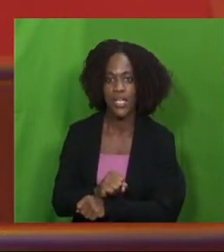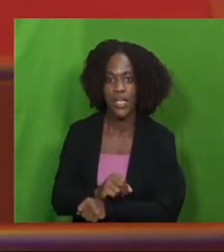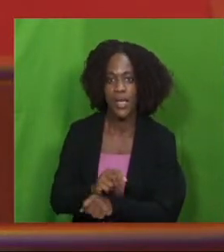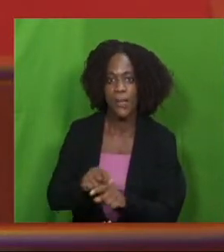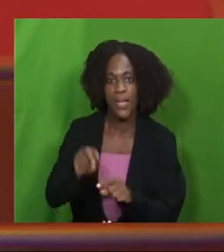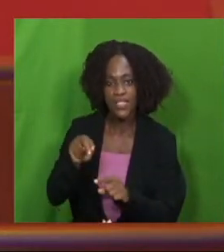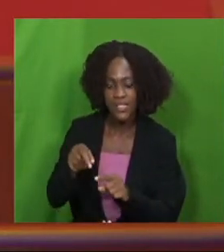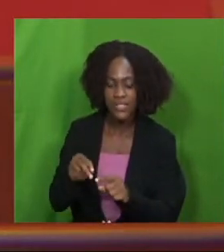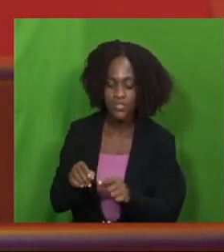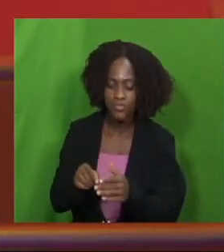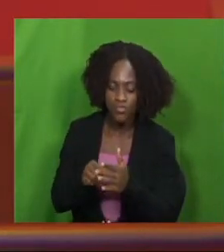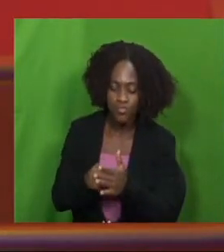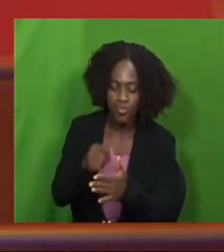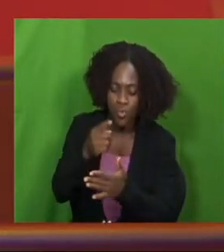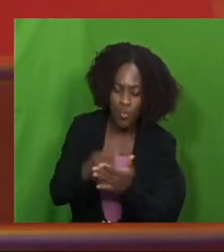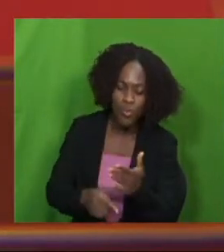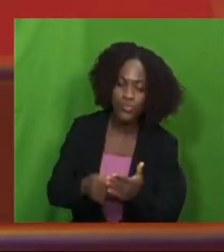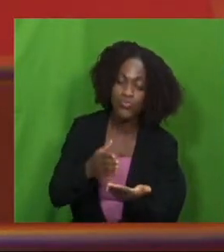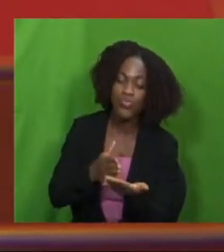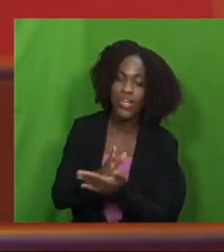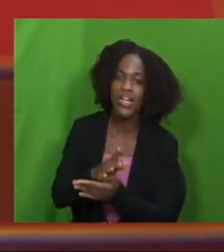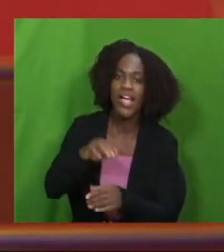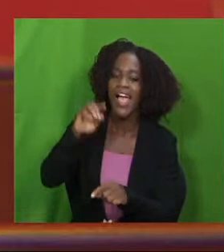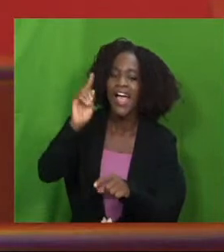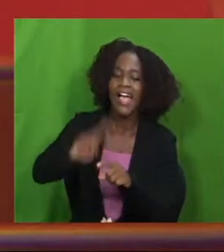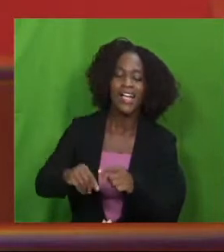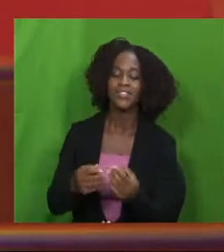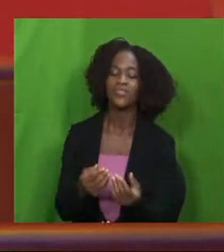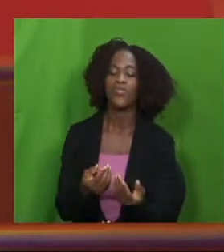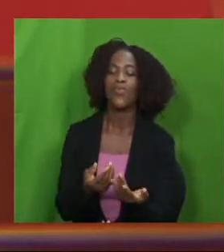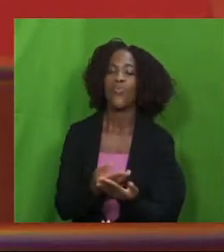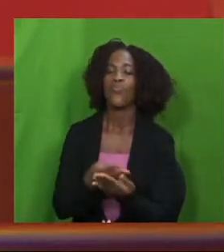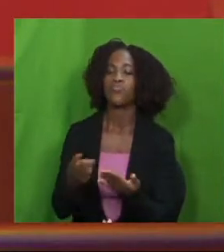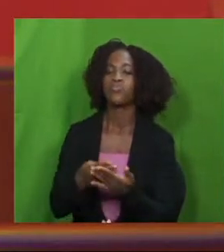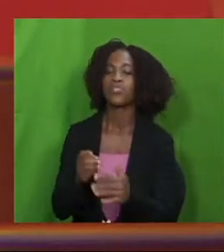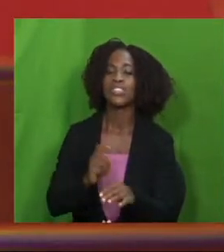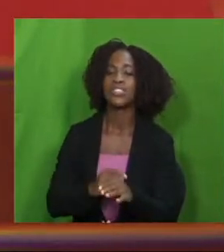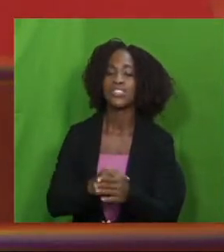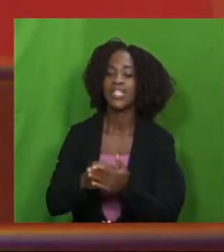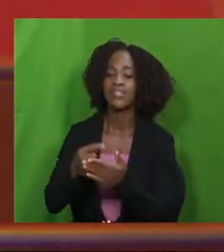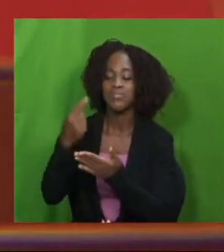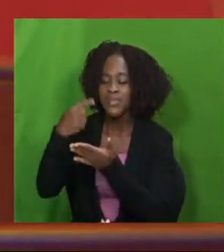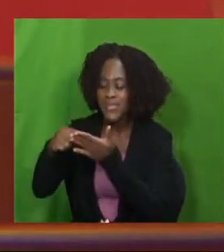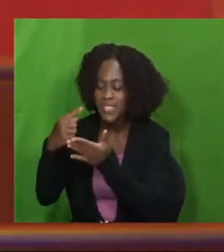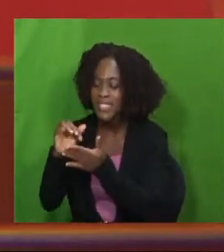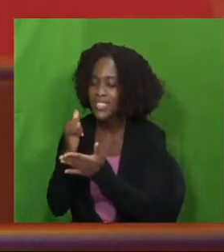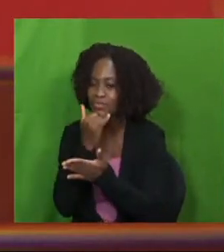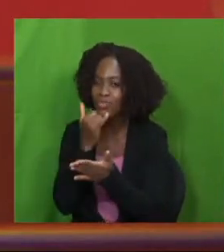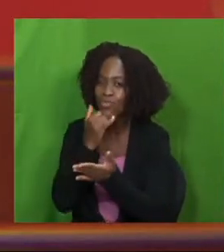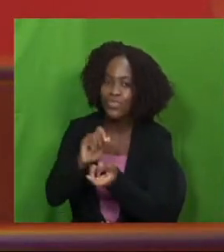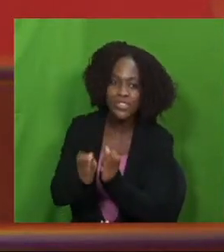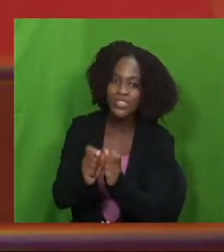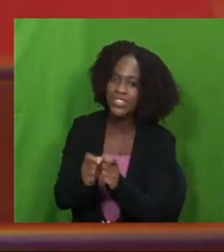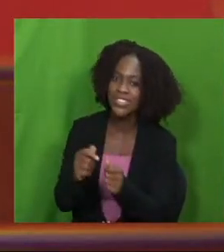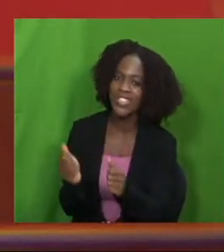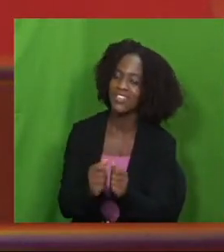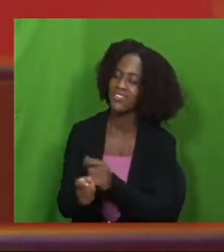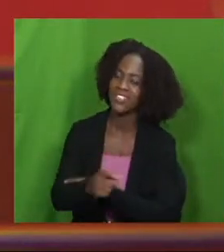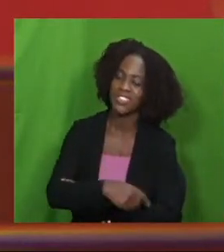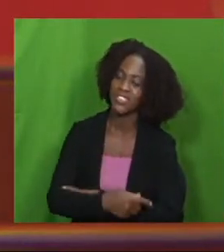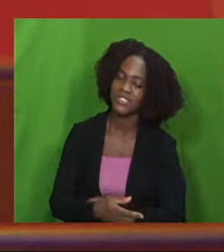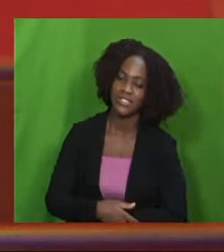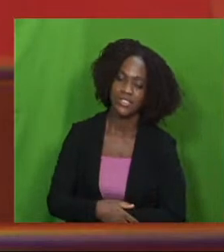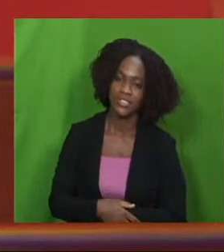what is right. We can't spend so much time correcting votes and proceedings every day. Page